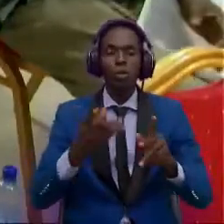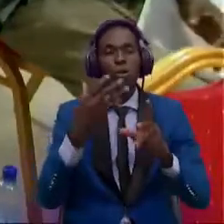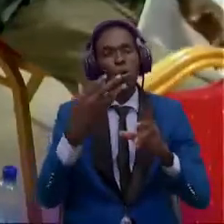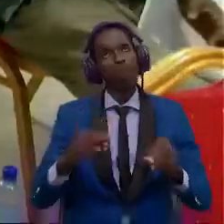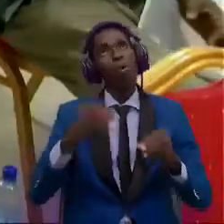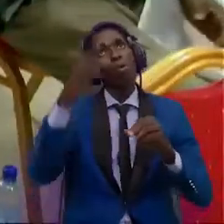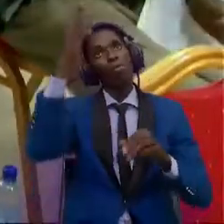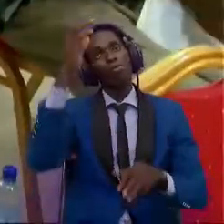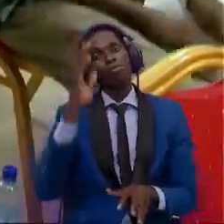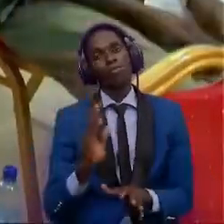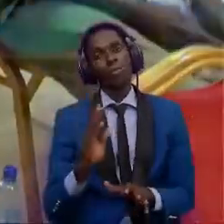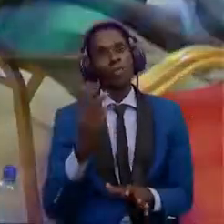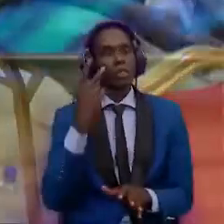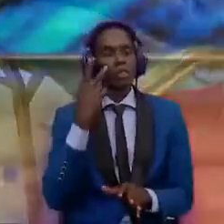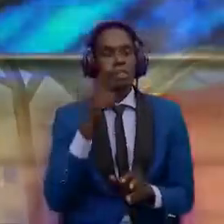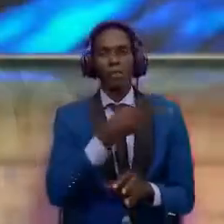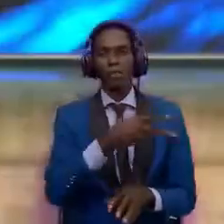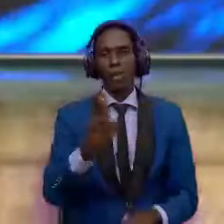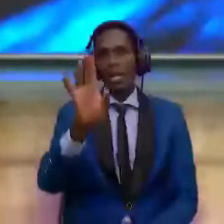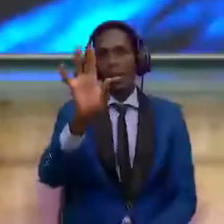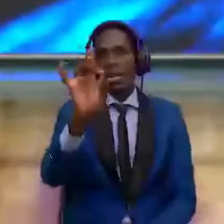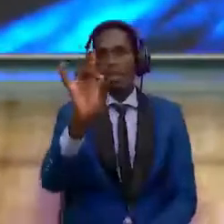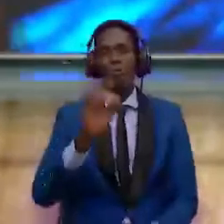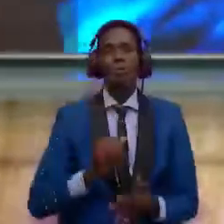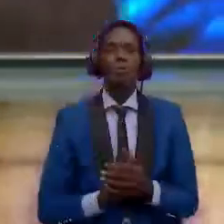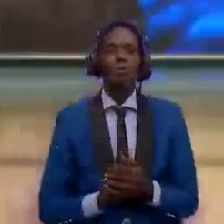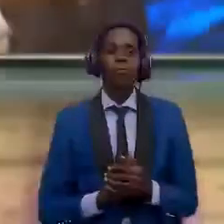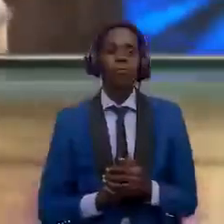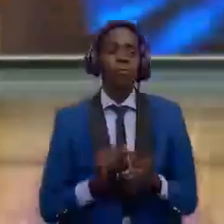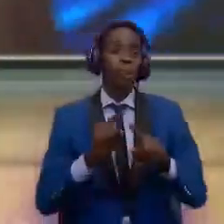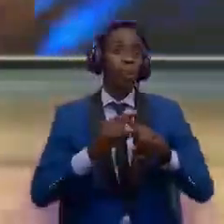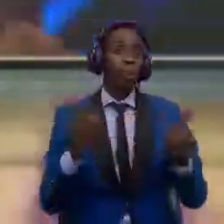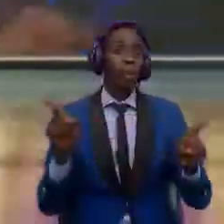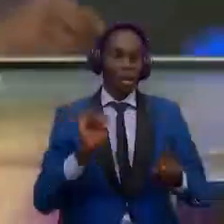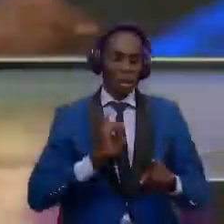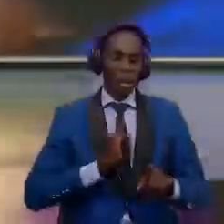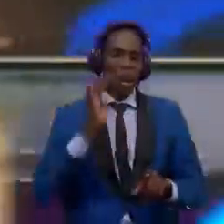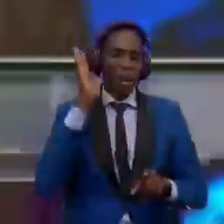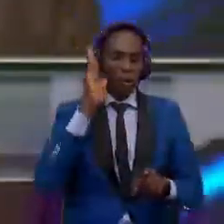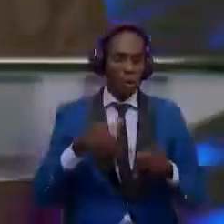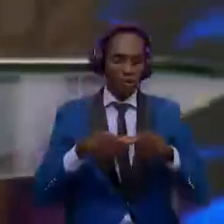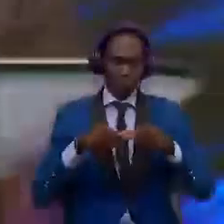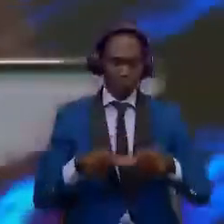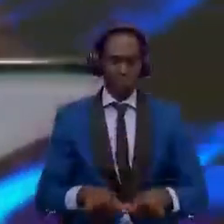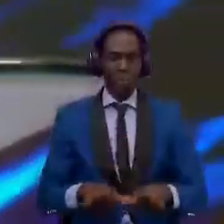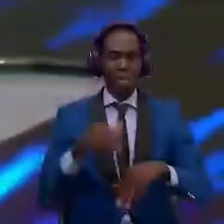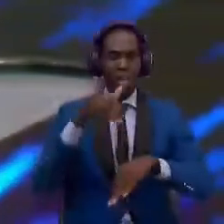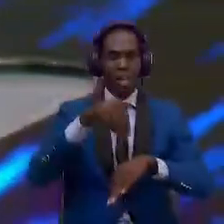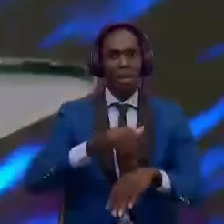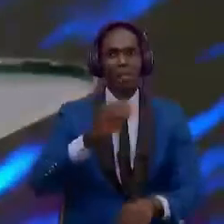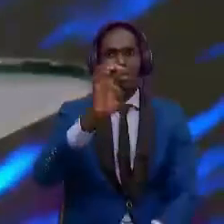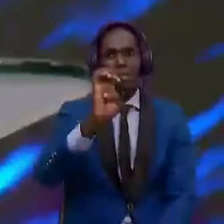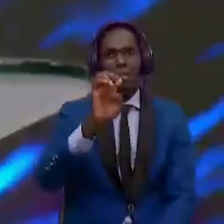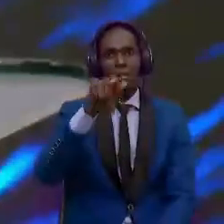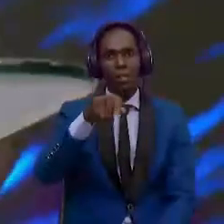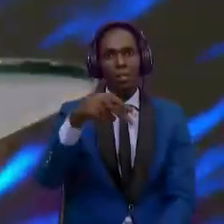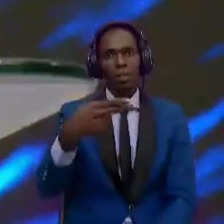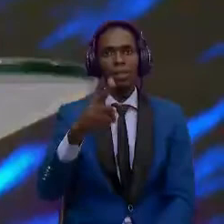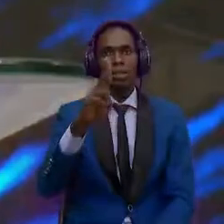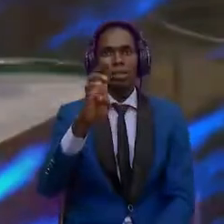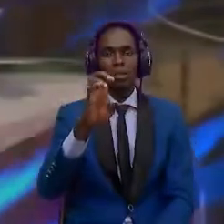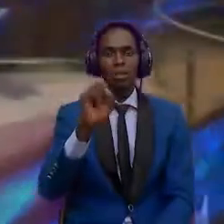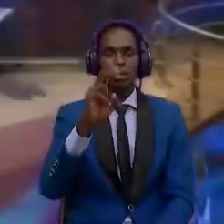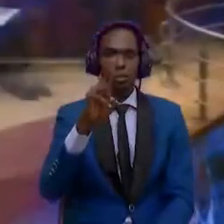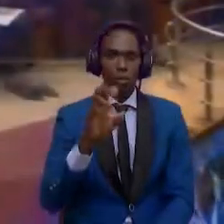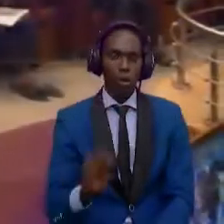then in verse 8 it says, but I will tarry at Ephesus